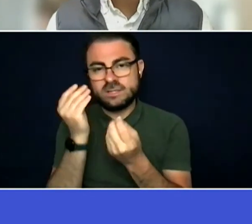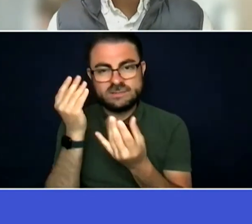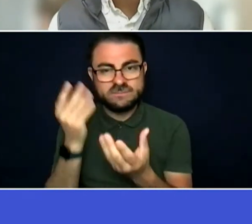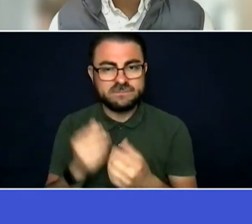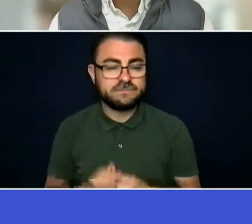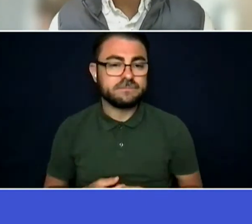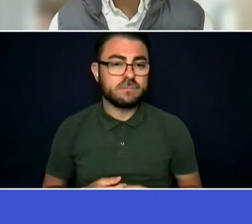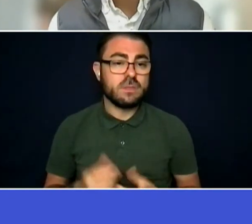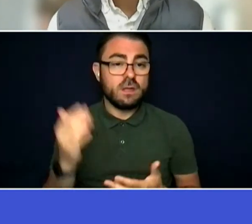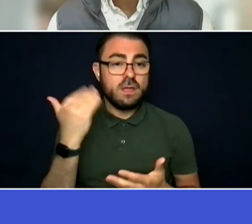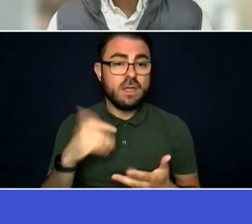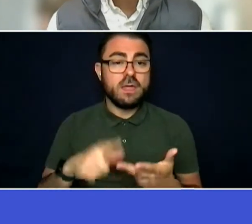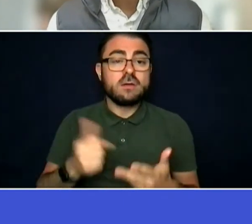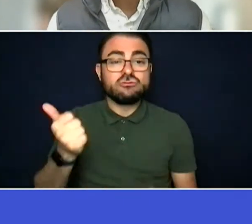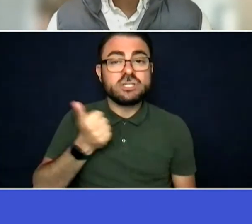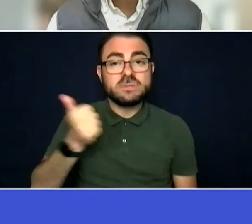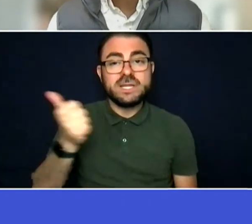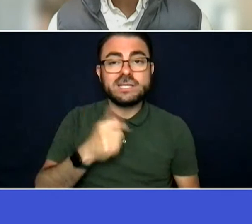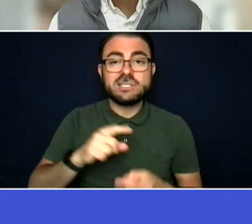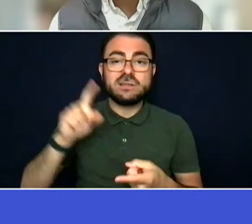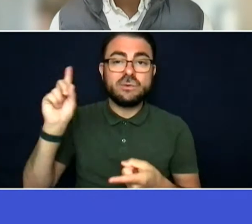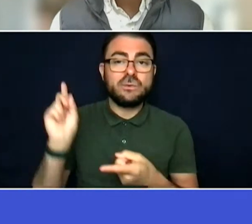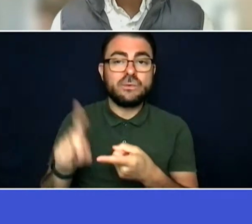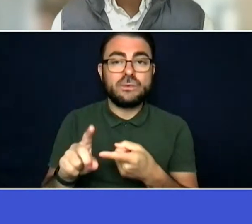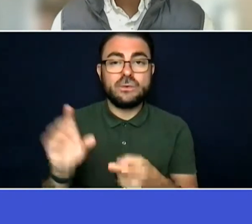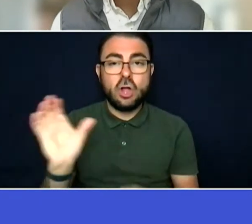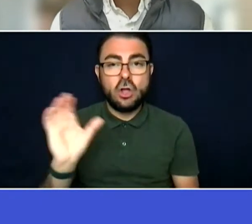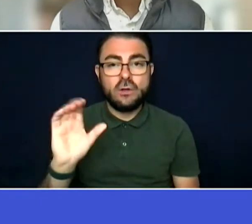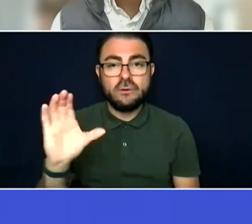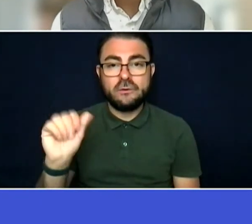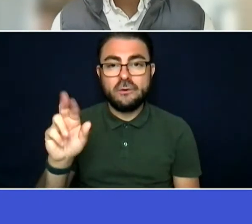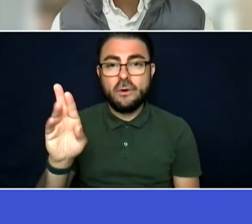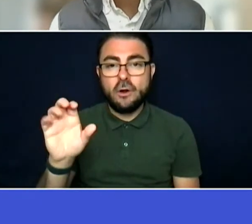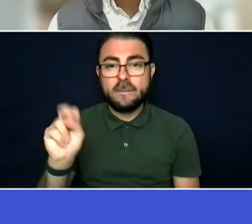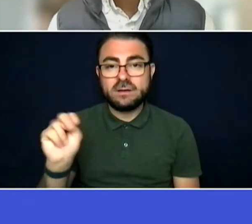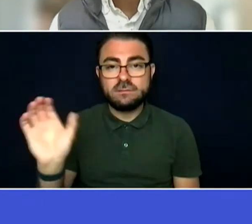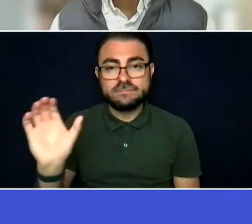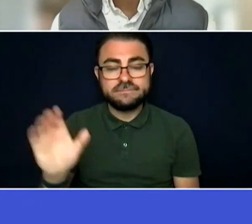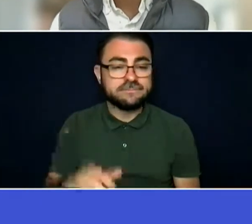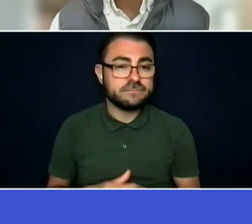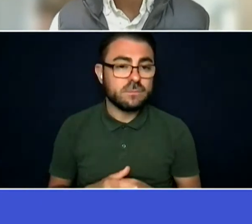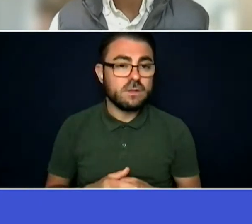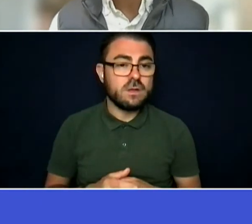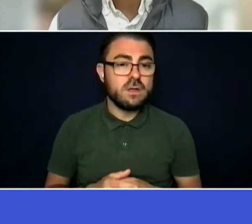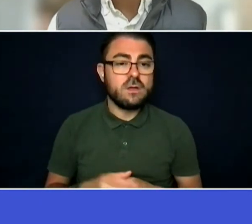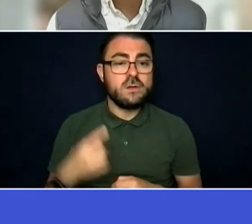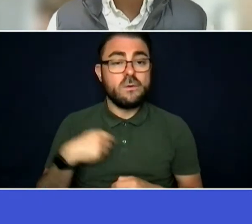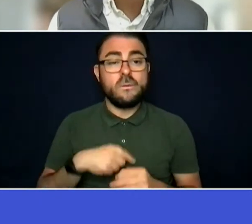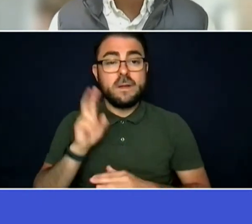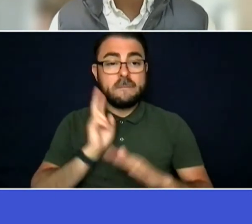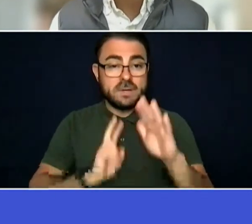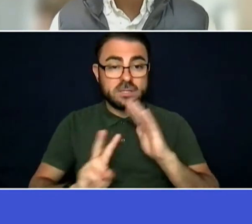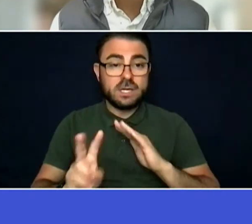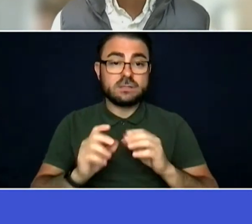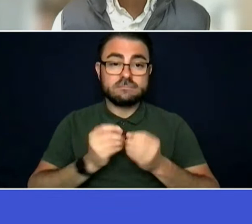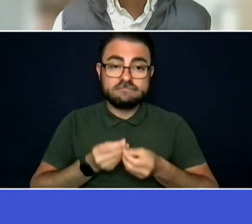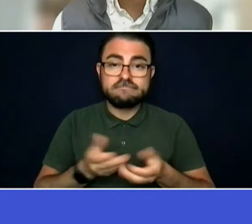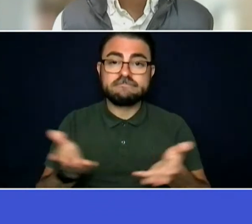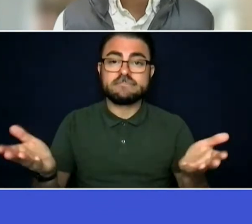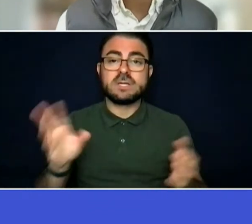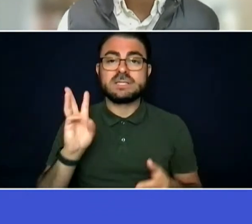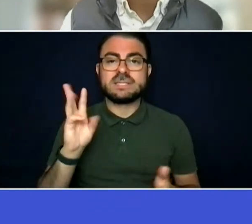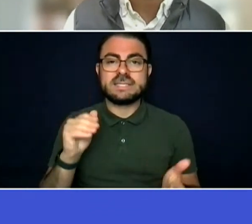transportation decarbonization, some of the outcomes or goals that we name is we anticipate and project distributing 6,000